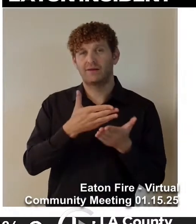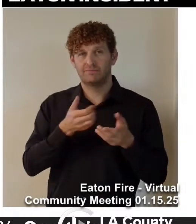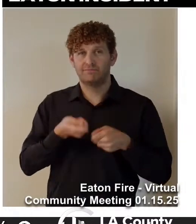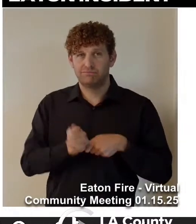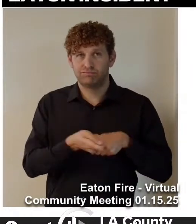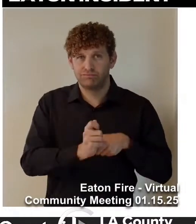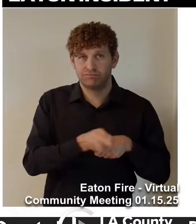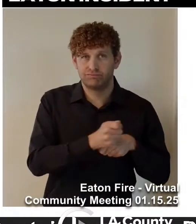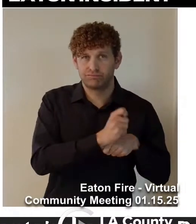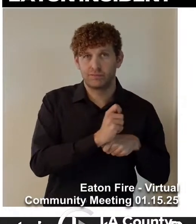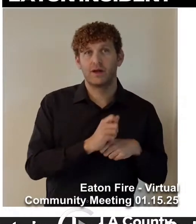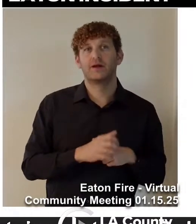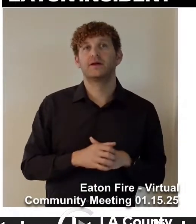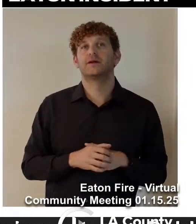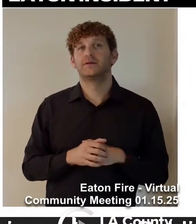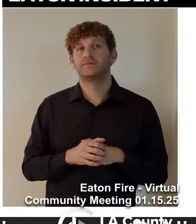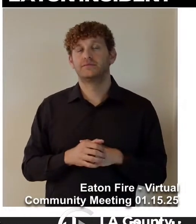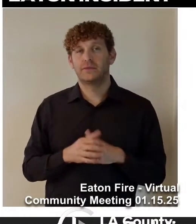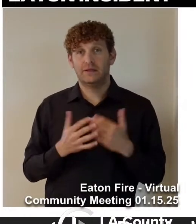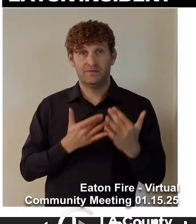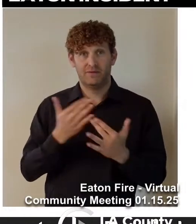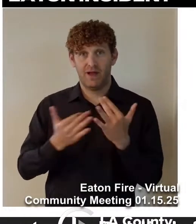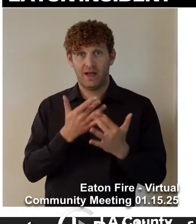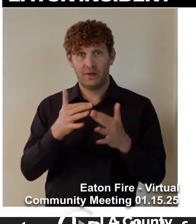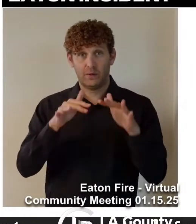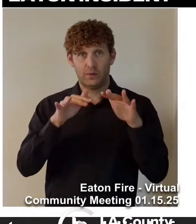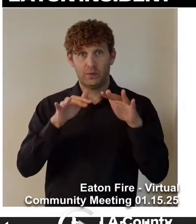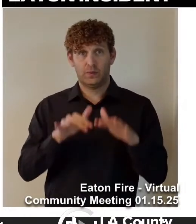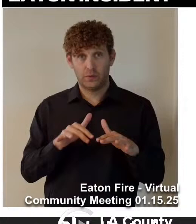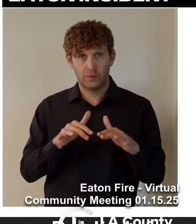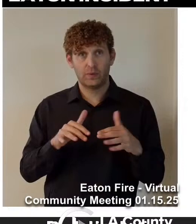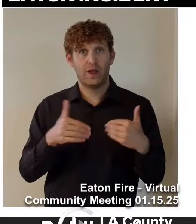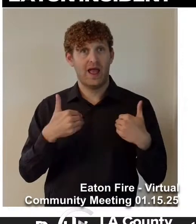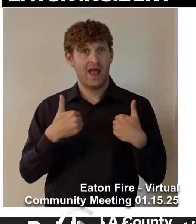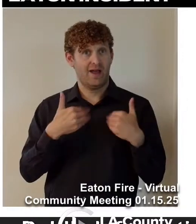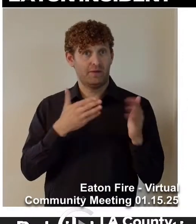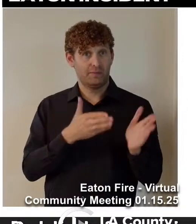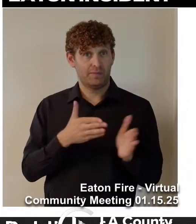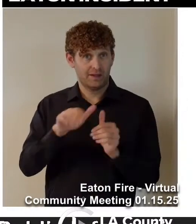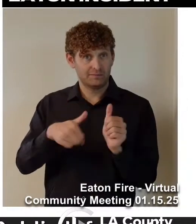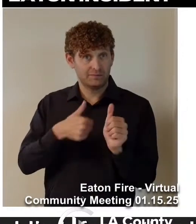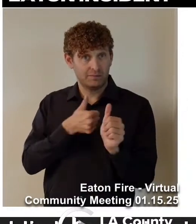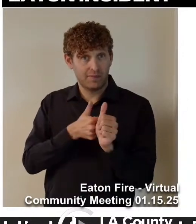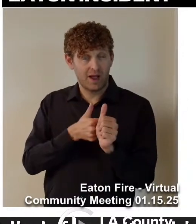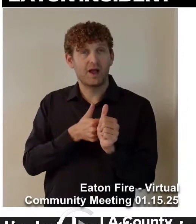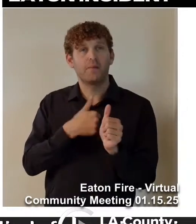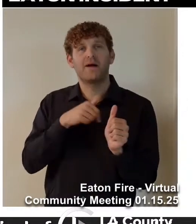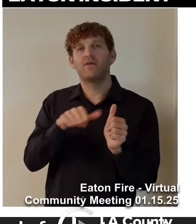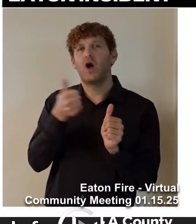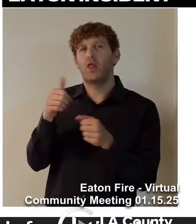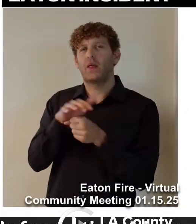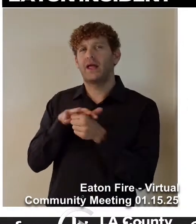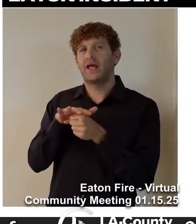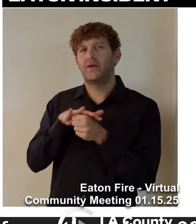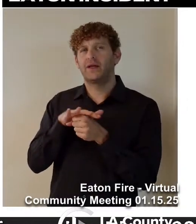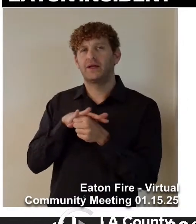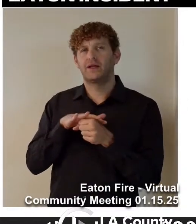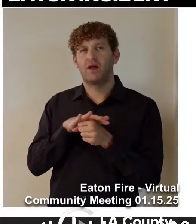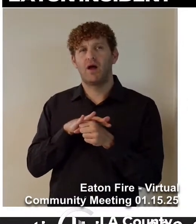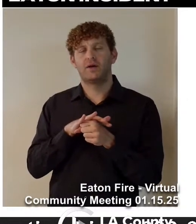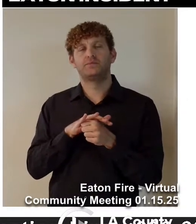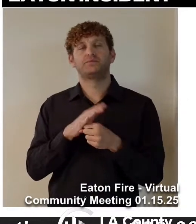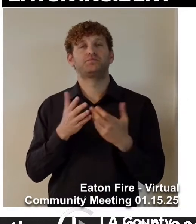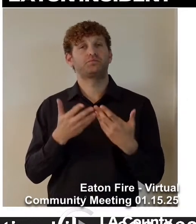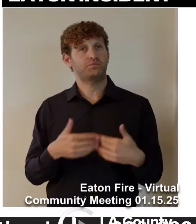retardant and has been applied to back up those contingency lines. In closing, we are sitting